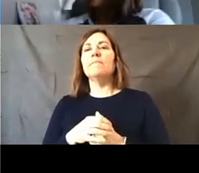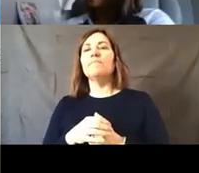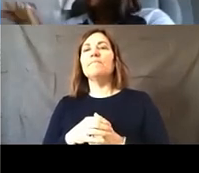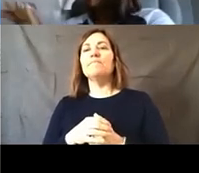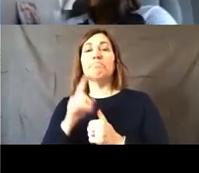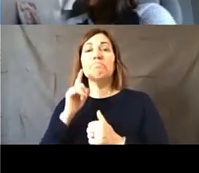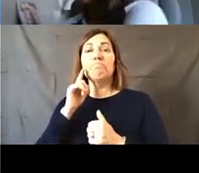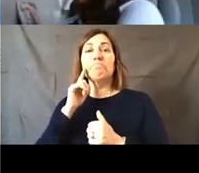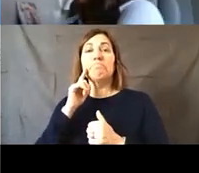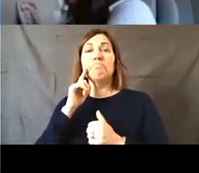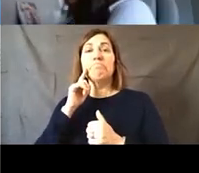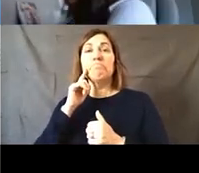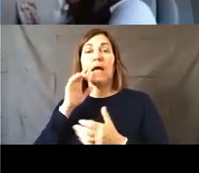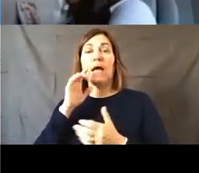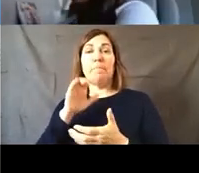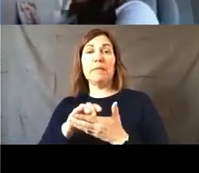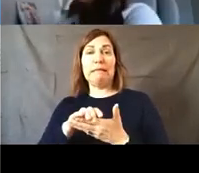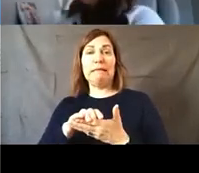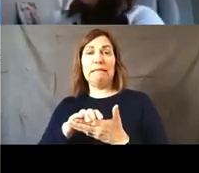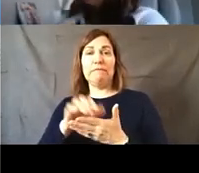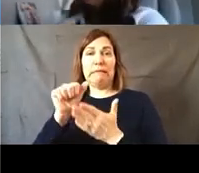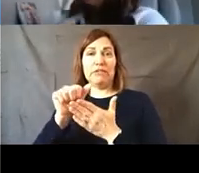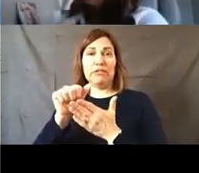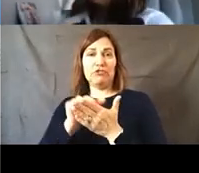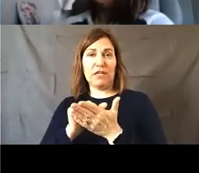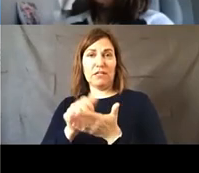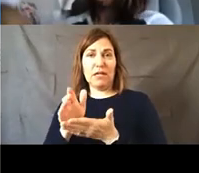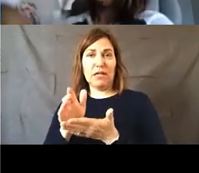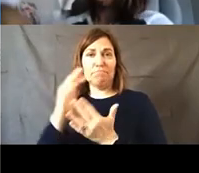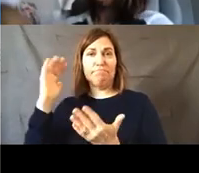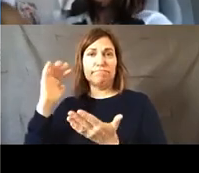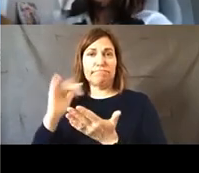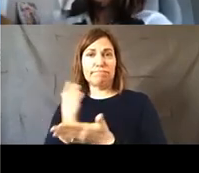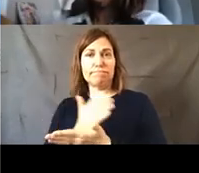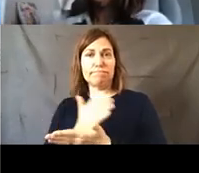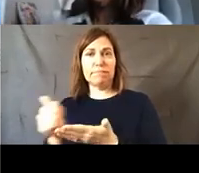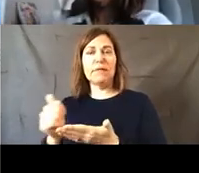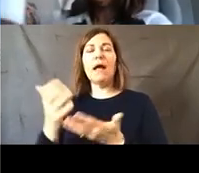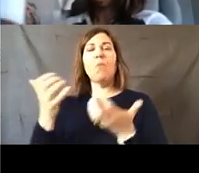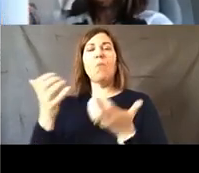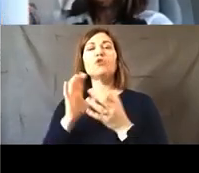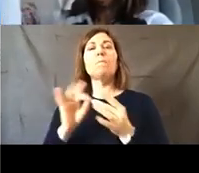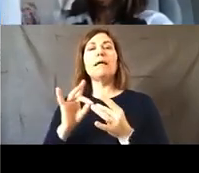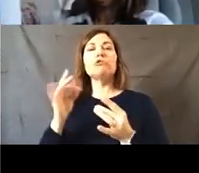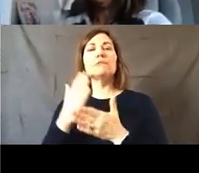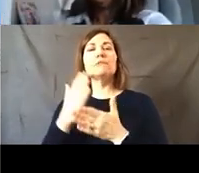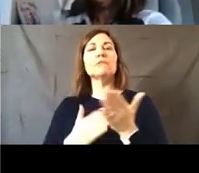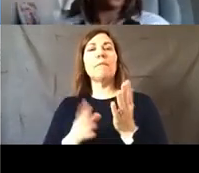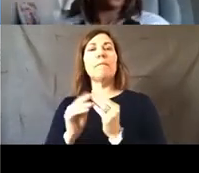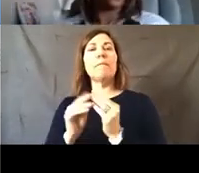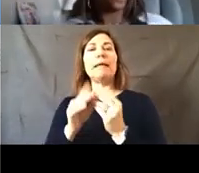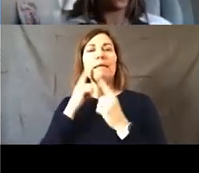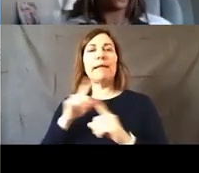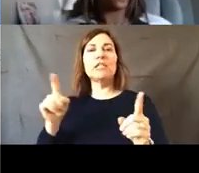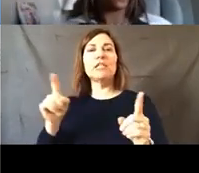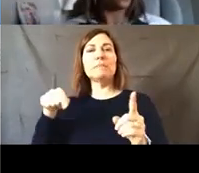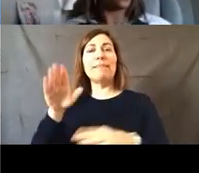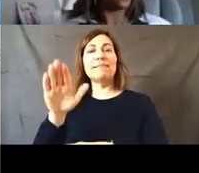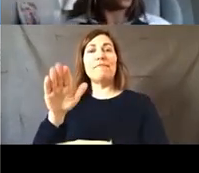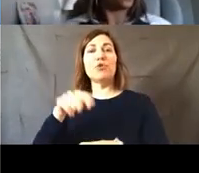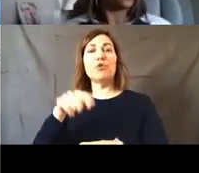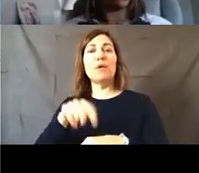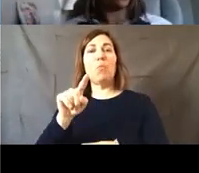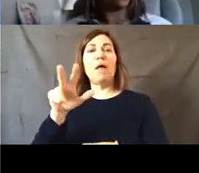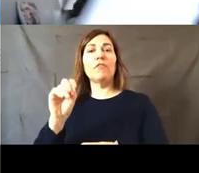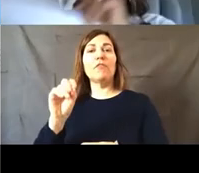exhausts our agenda. I do want to mention some meeting announcements. Mm-hmm. This afternoon at 1:30, council